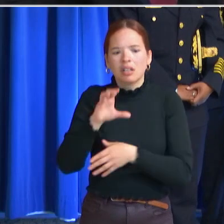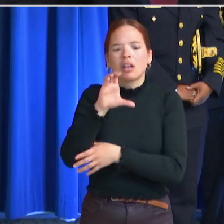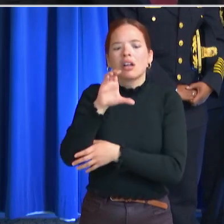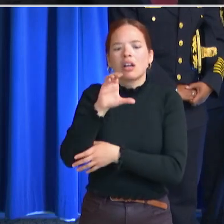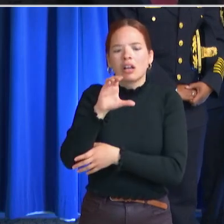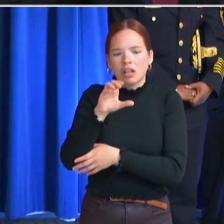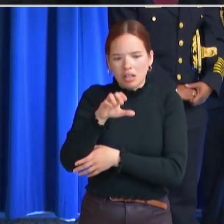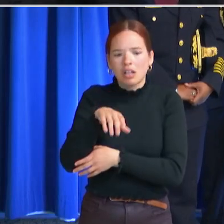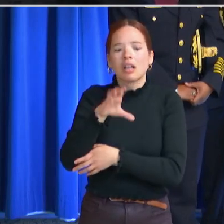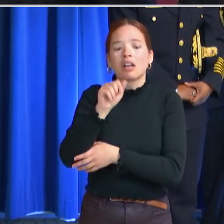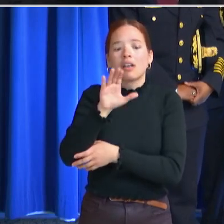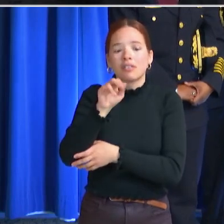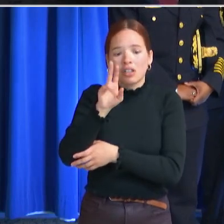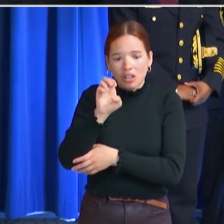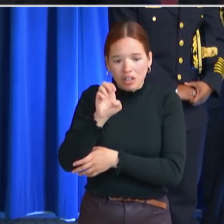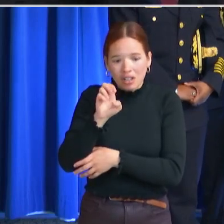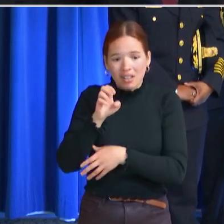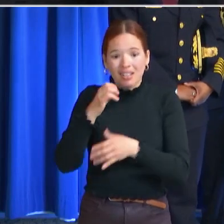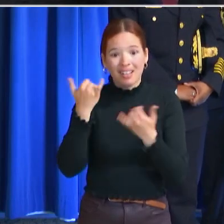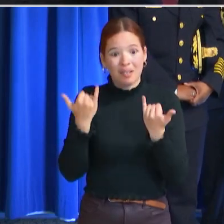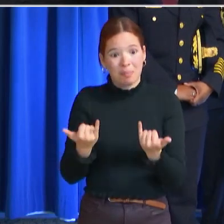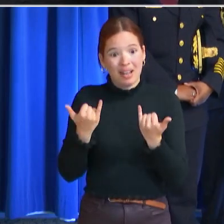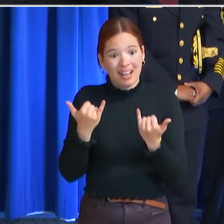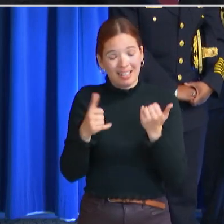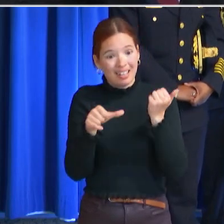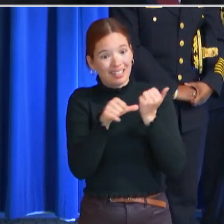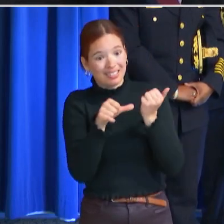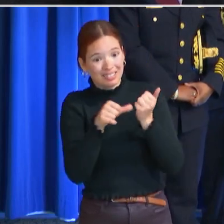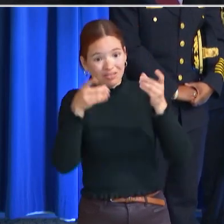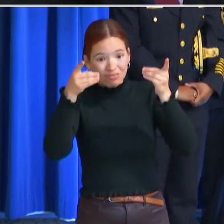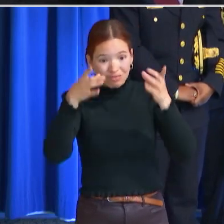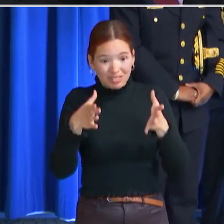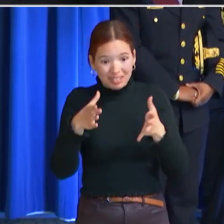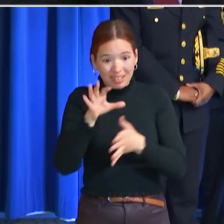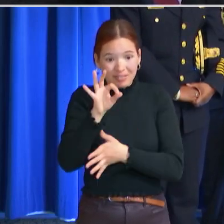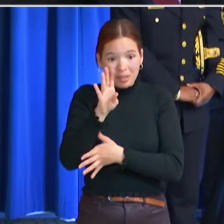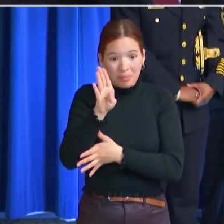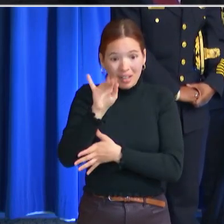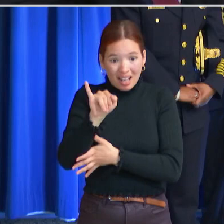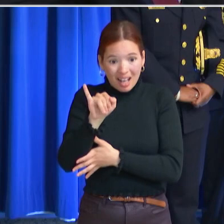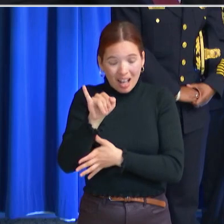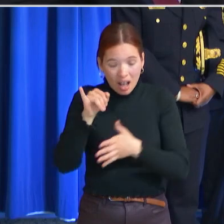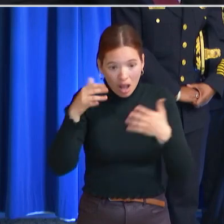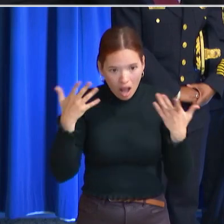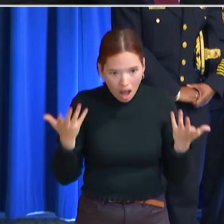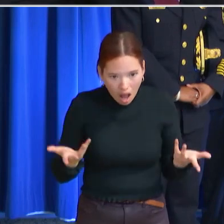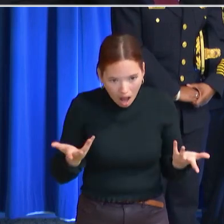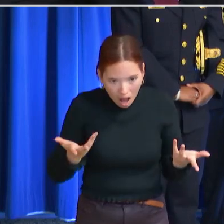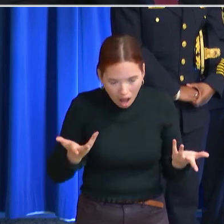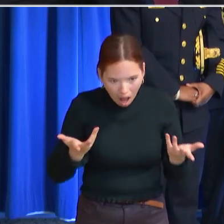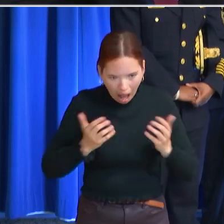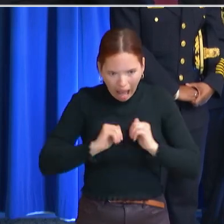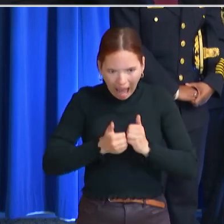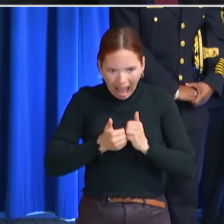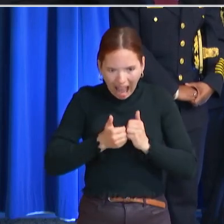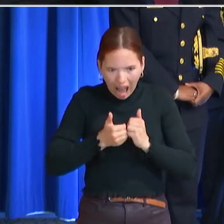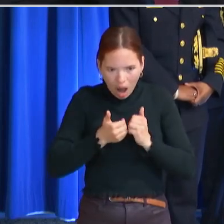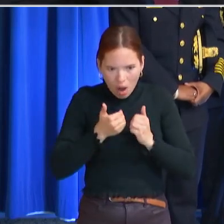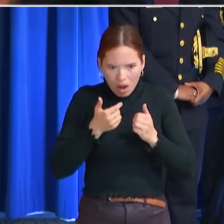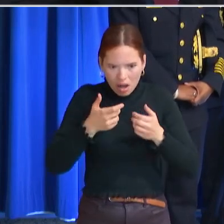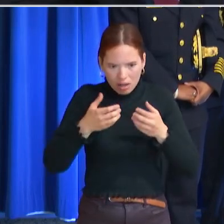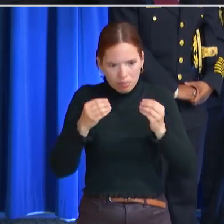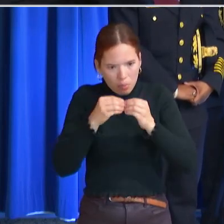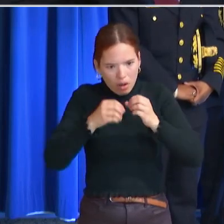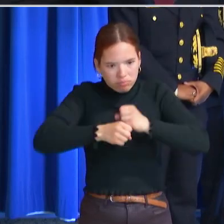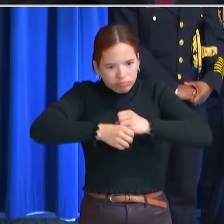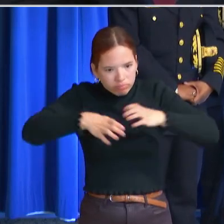director of the FBI, that's going to inspire some kids. Ask me how I know. I think about how we expanded our police cadet program under my tenure